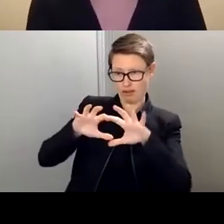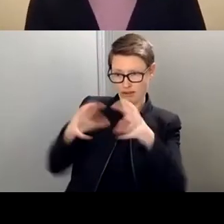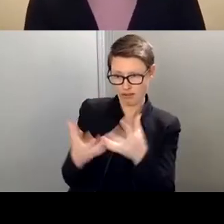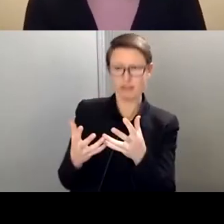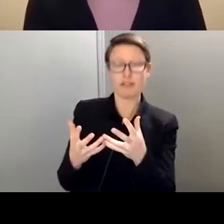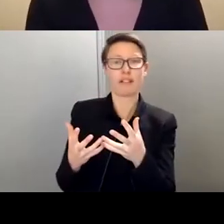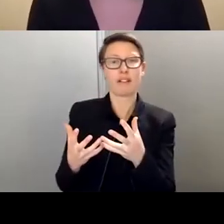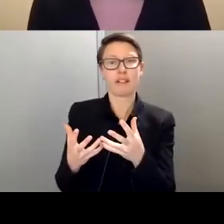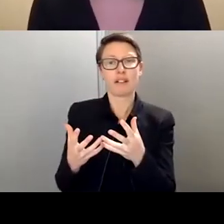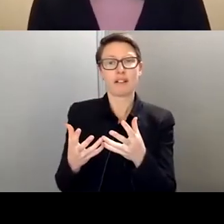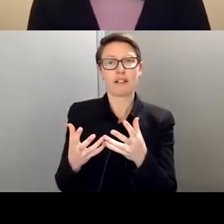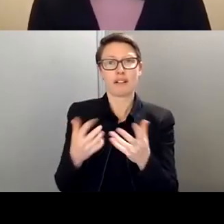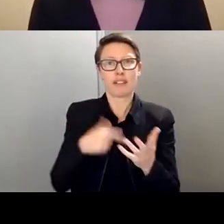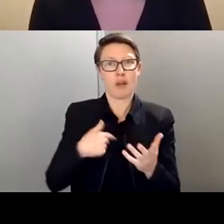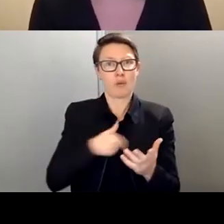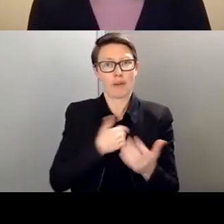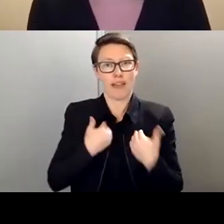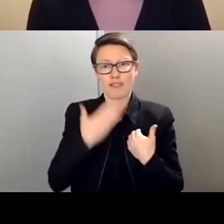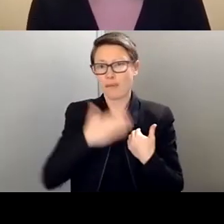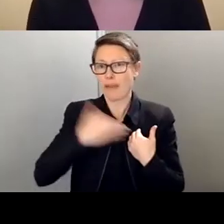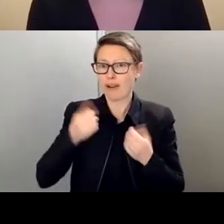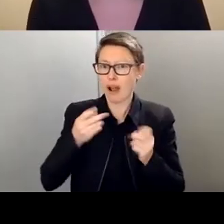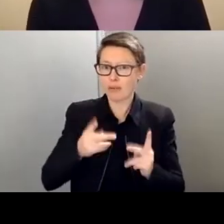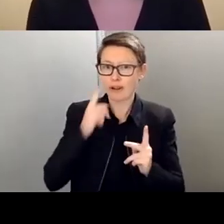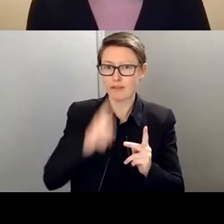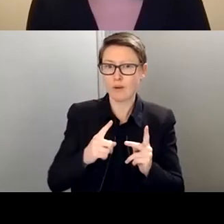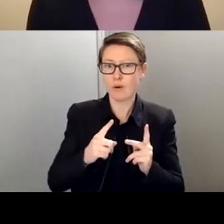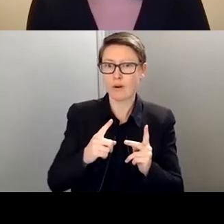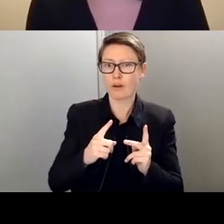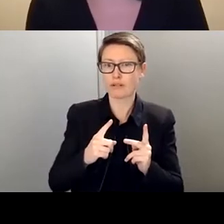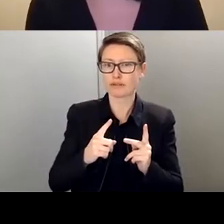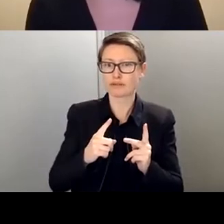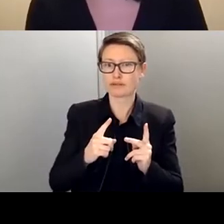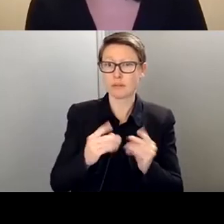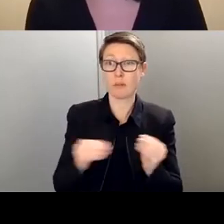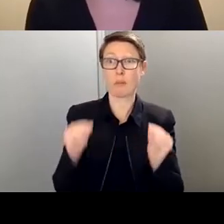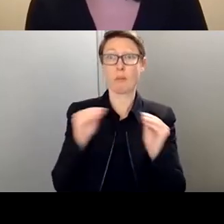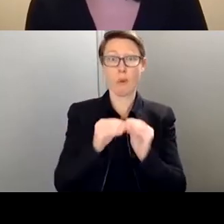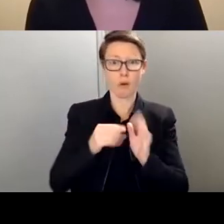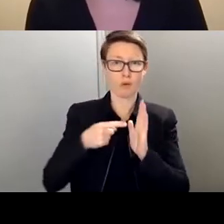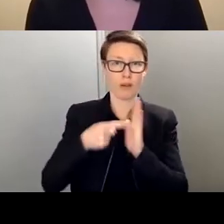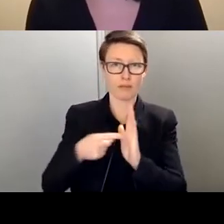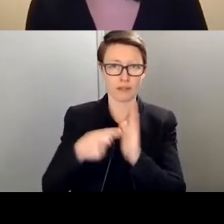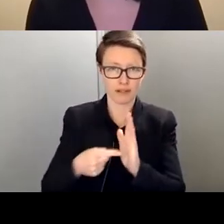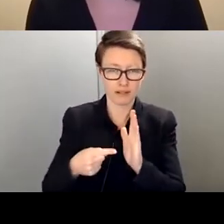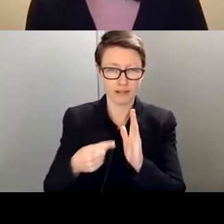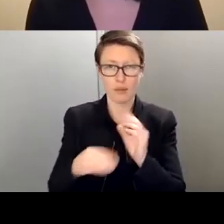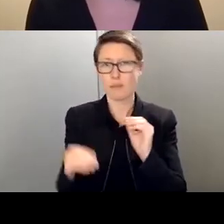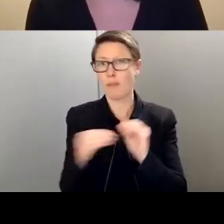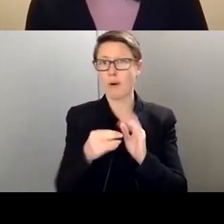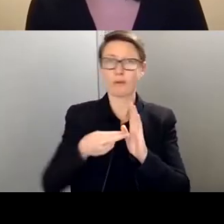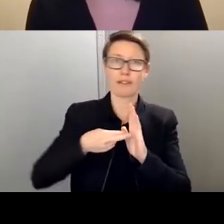be more representative and reflective of, again, this sort of new world